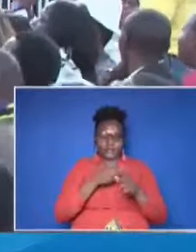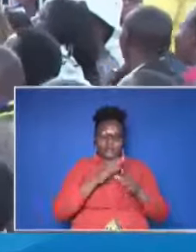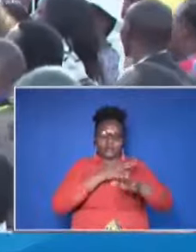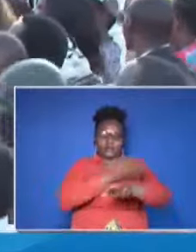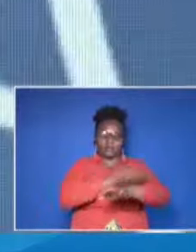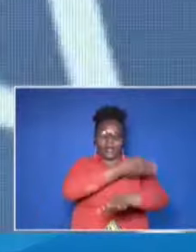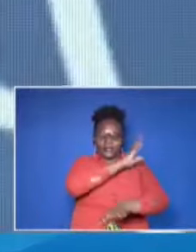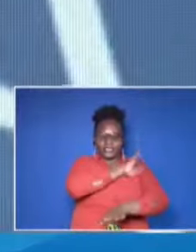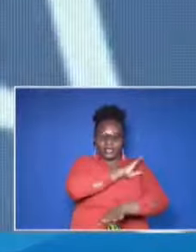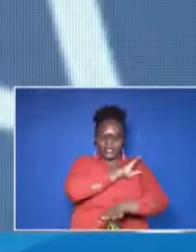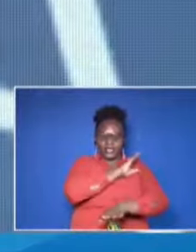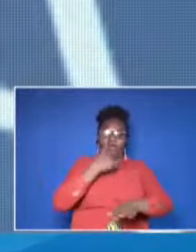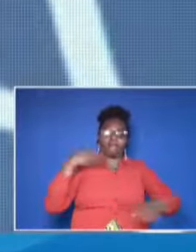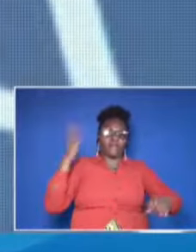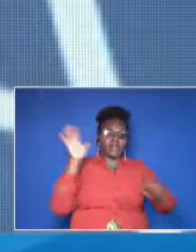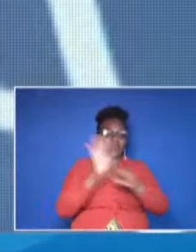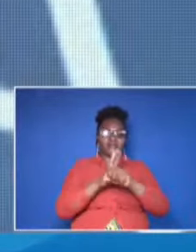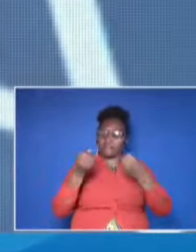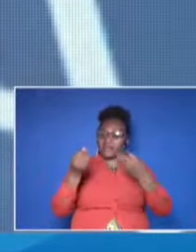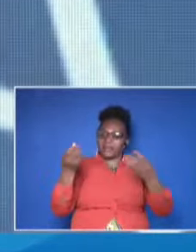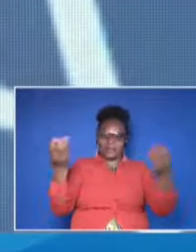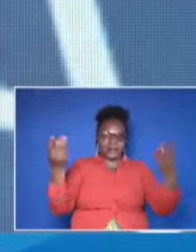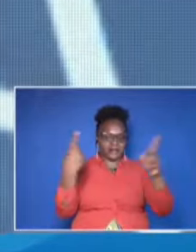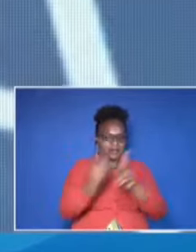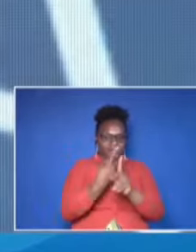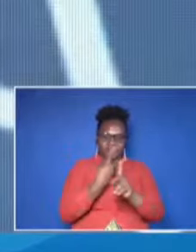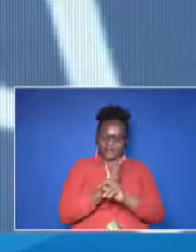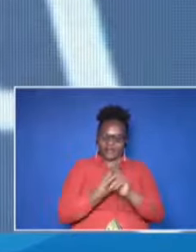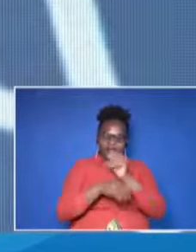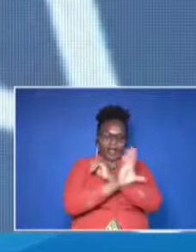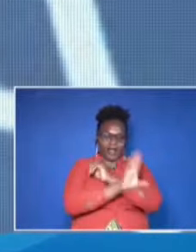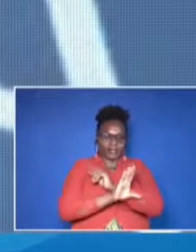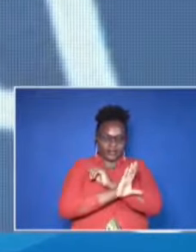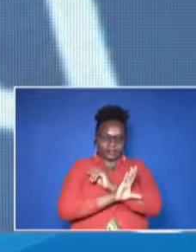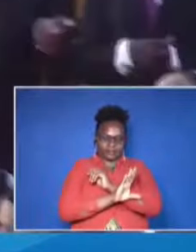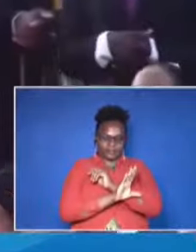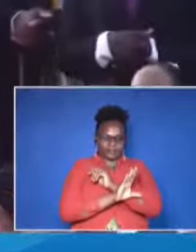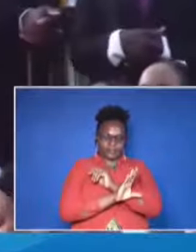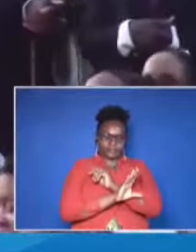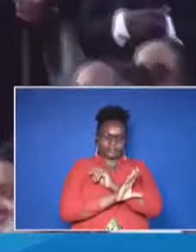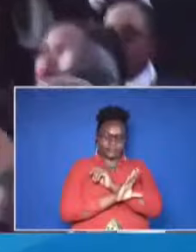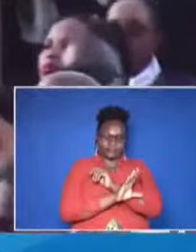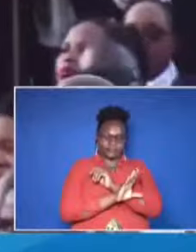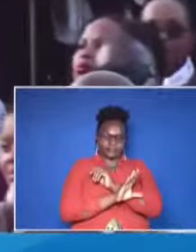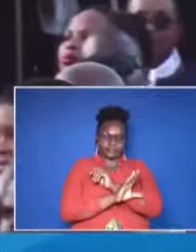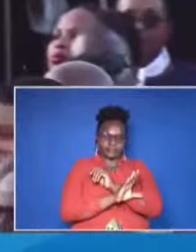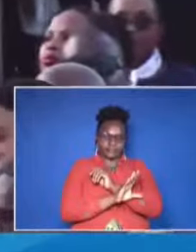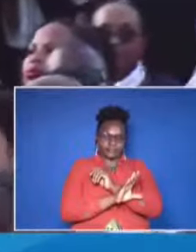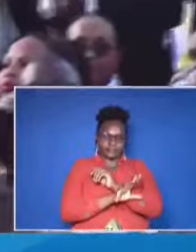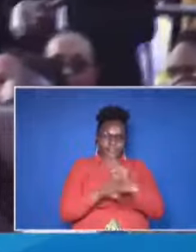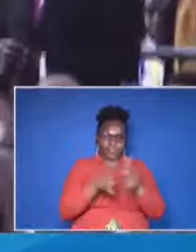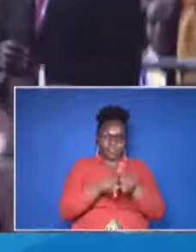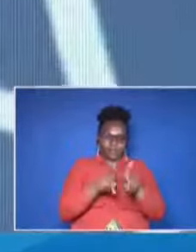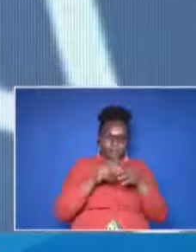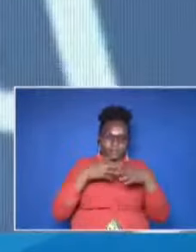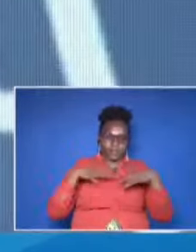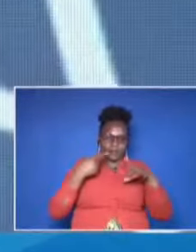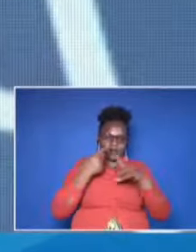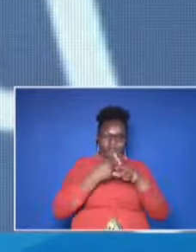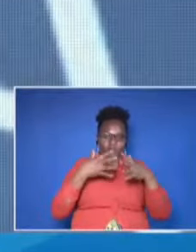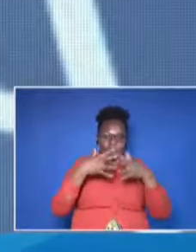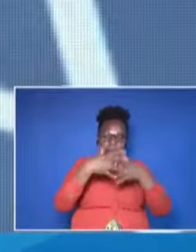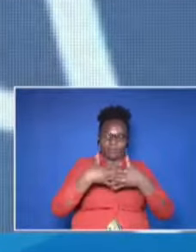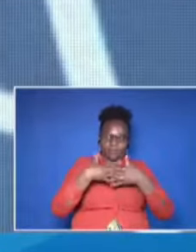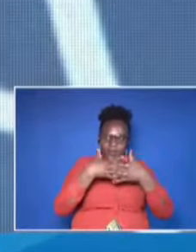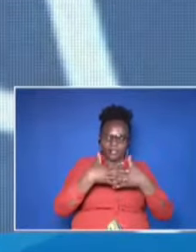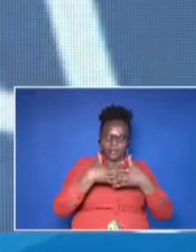Niger we have many people from different nations and of course people from America who